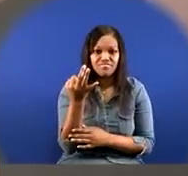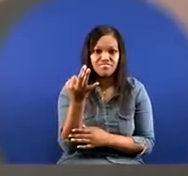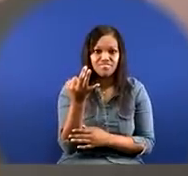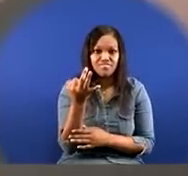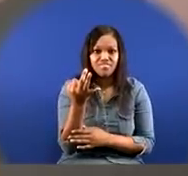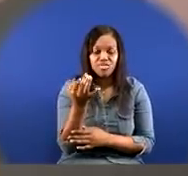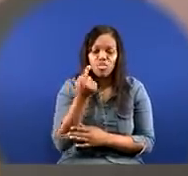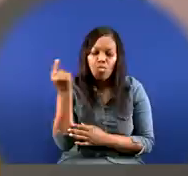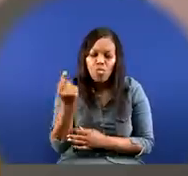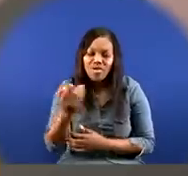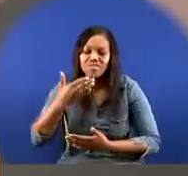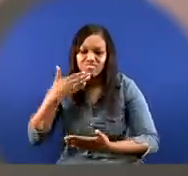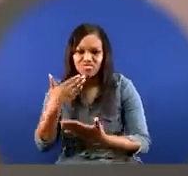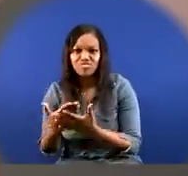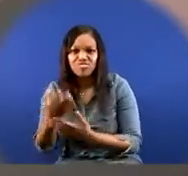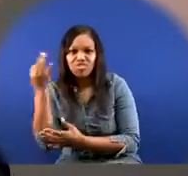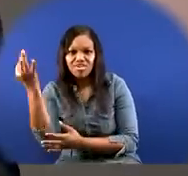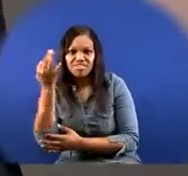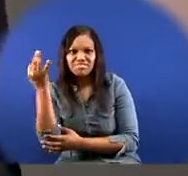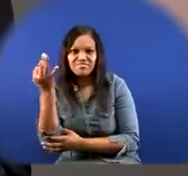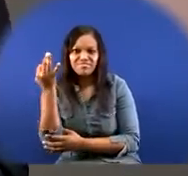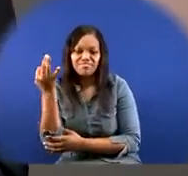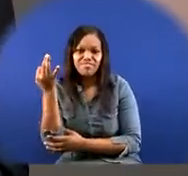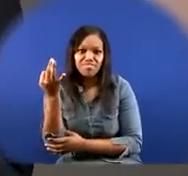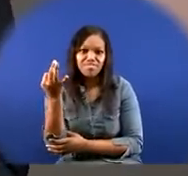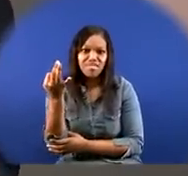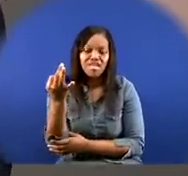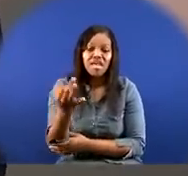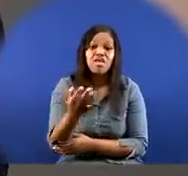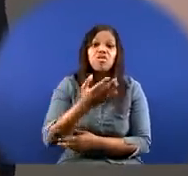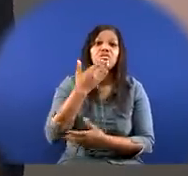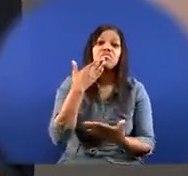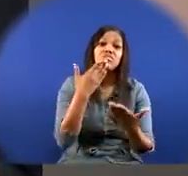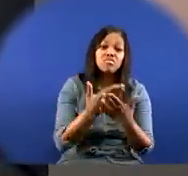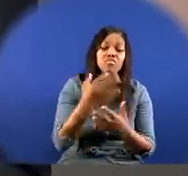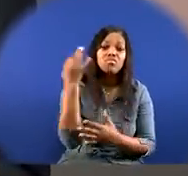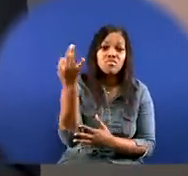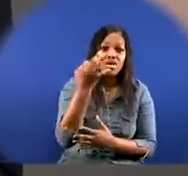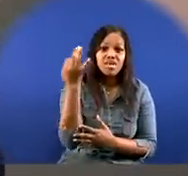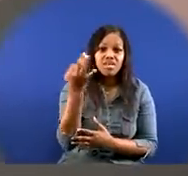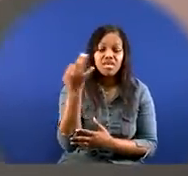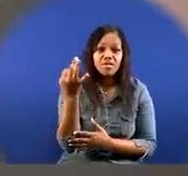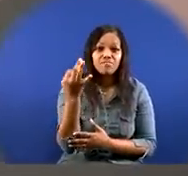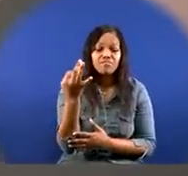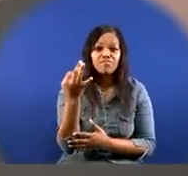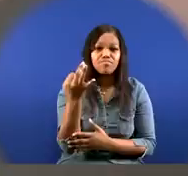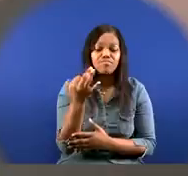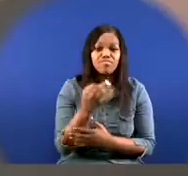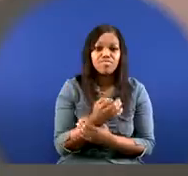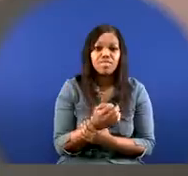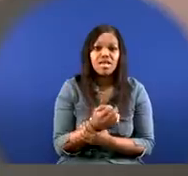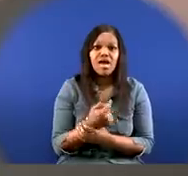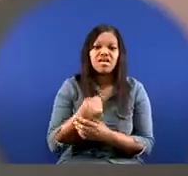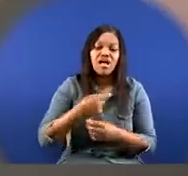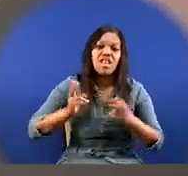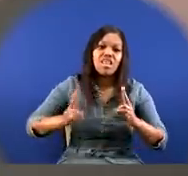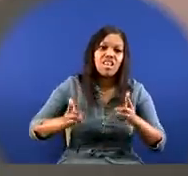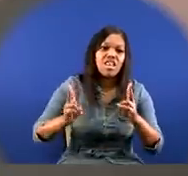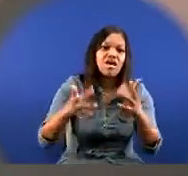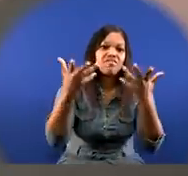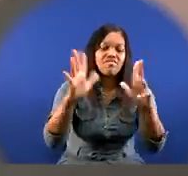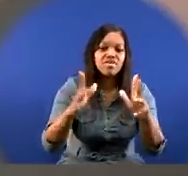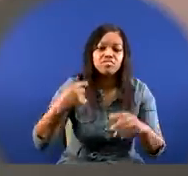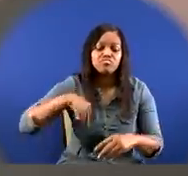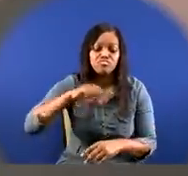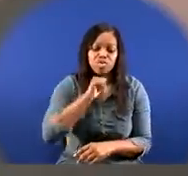It's Good Friday. And on Good Friday, as I hurry to the close, we do not need